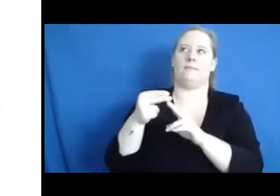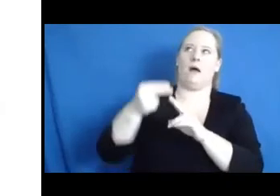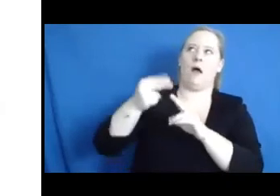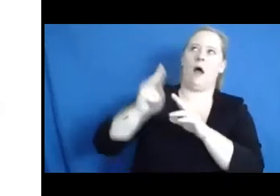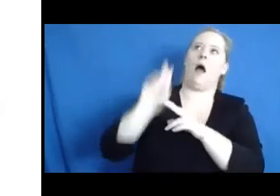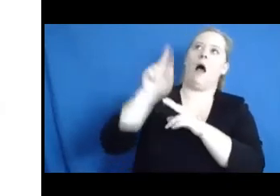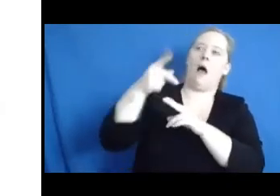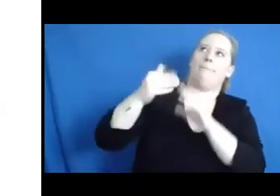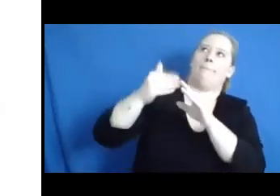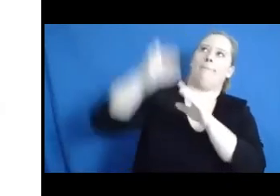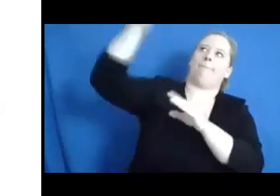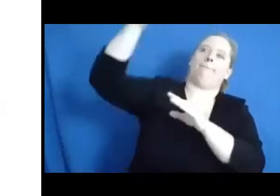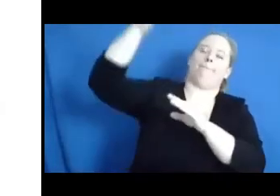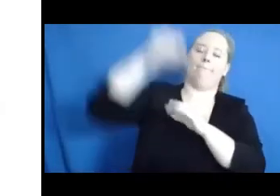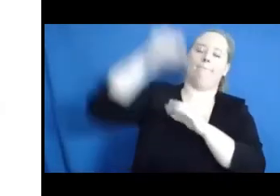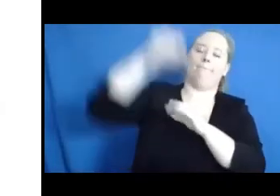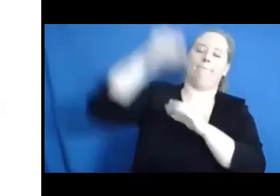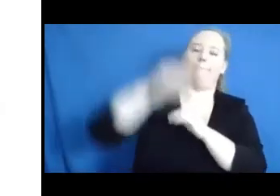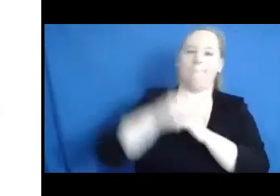in the Arroyo.